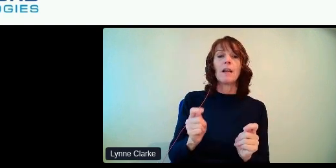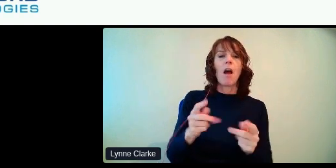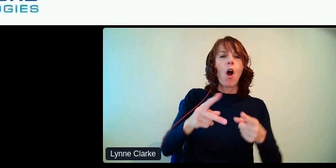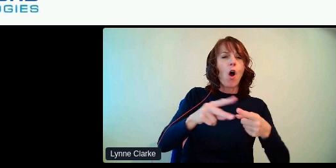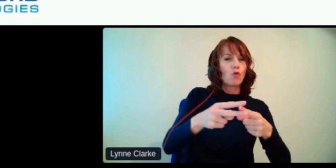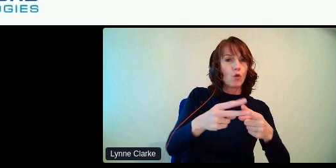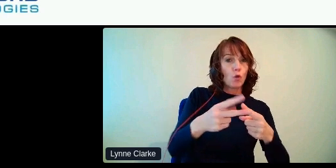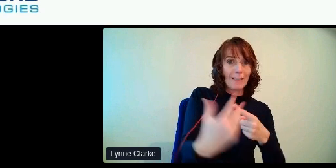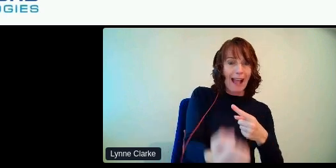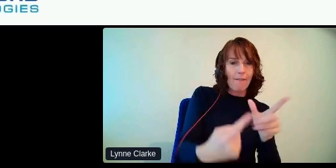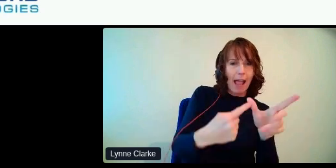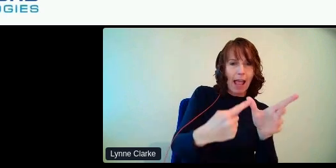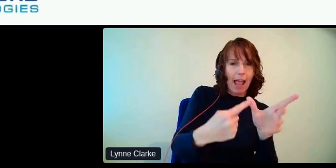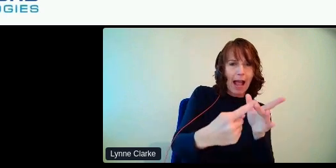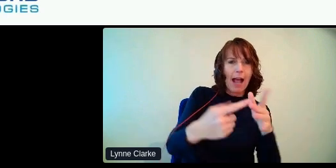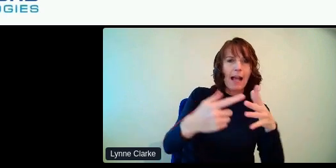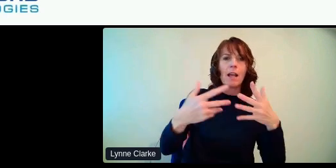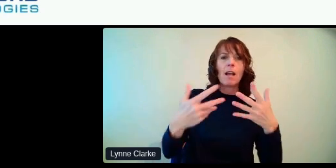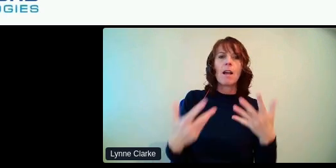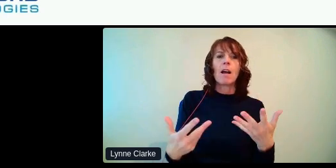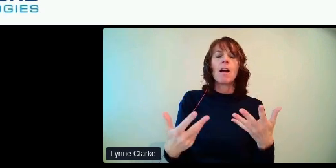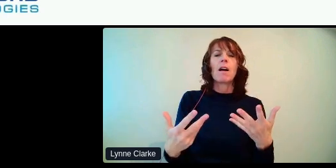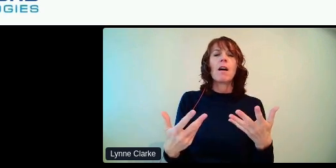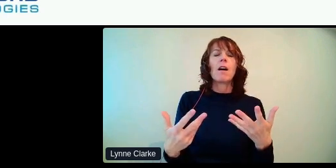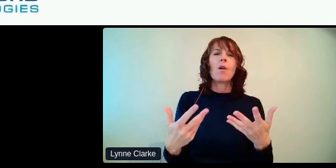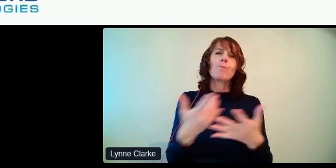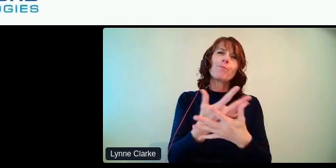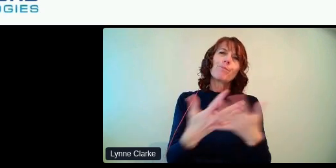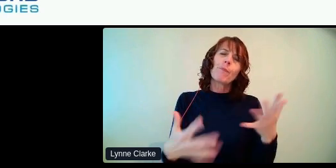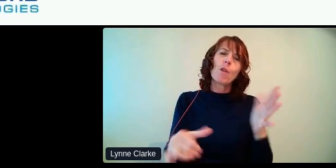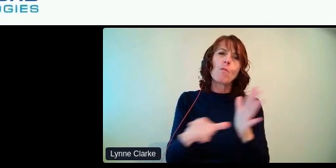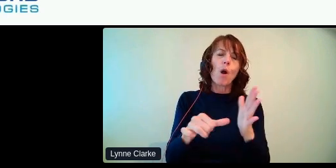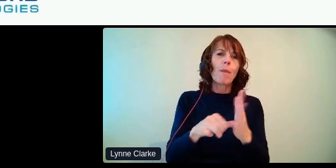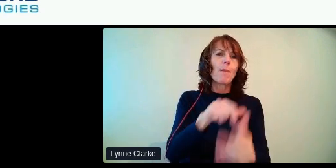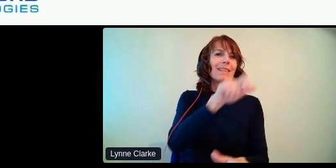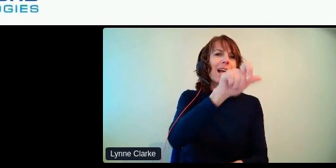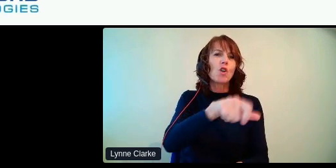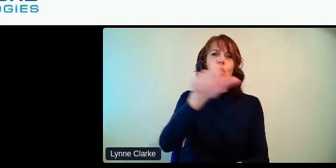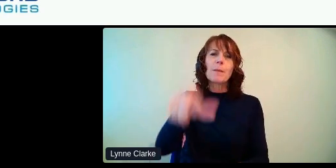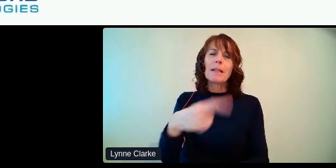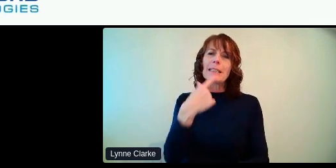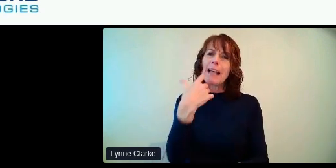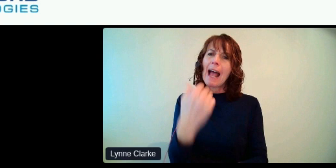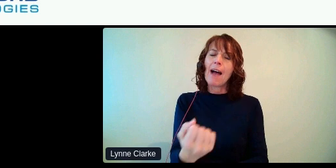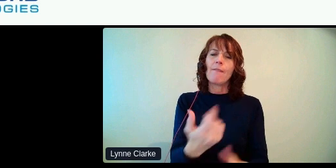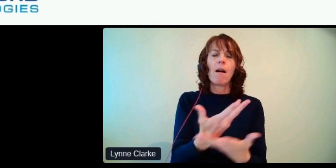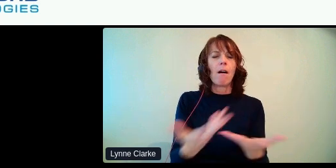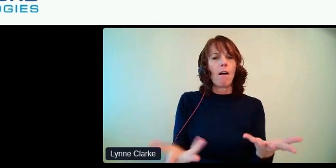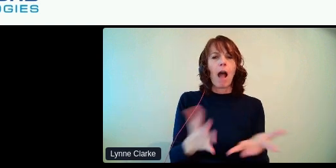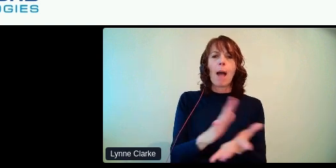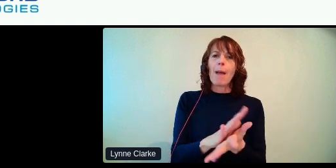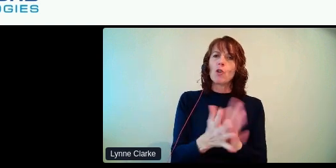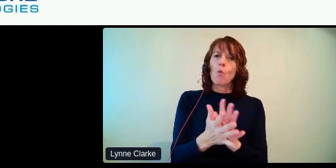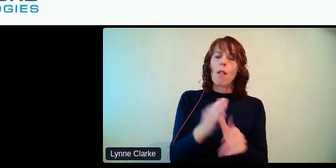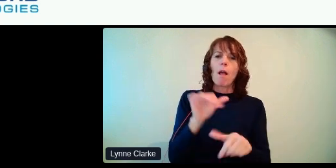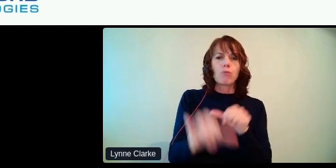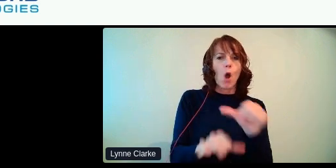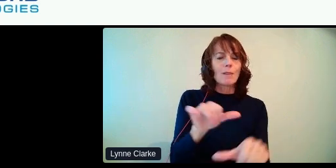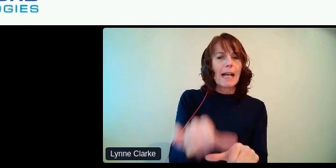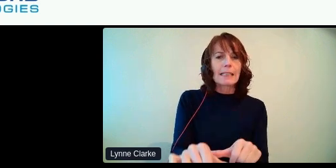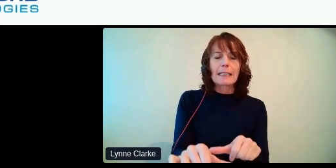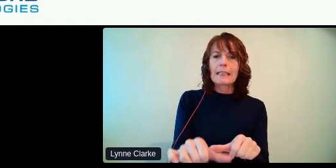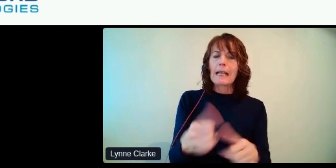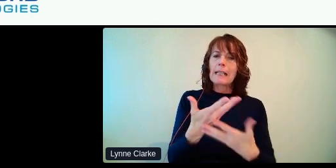also overall. One of the problems that we often find customers have is a lot of manual processes that take a lot of